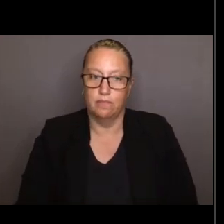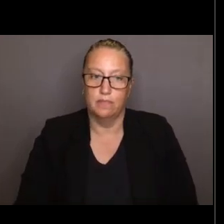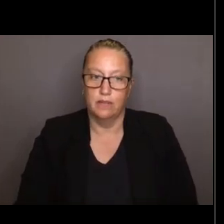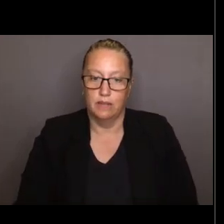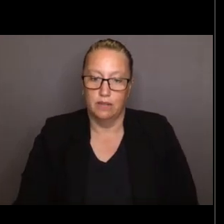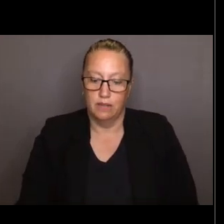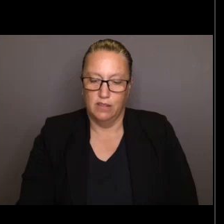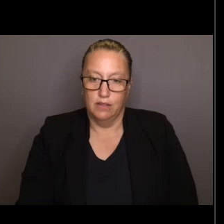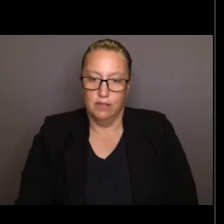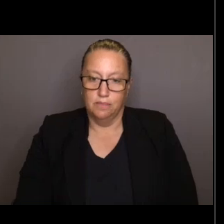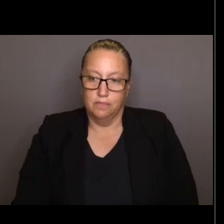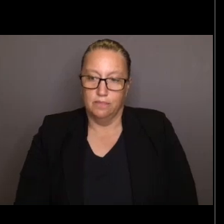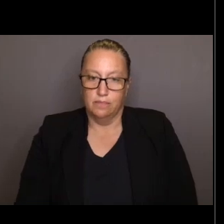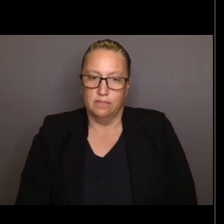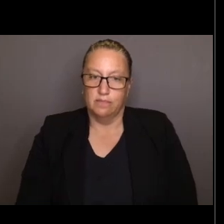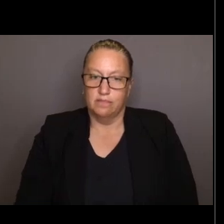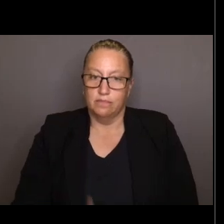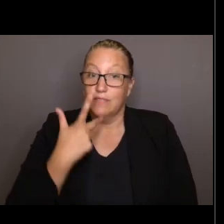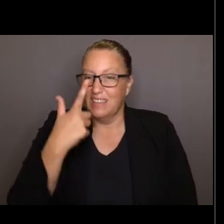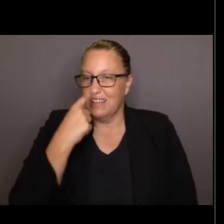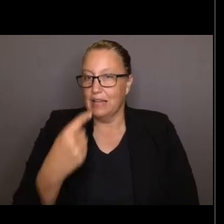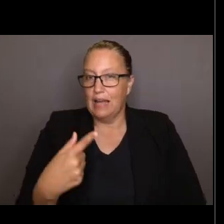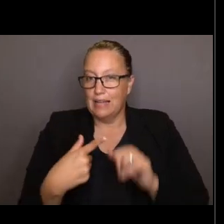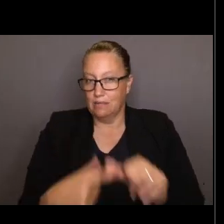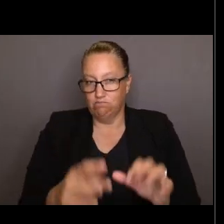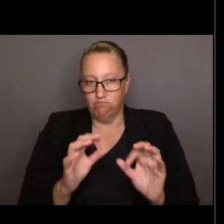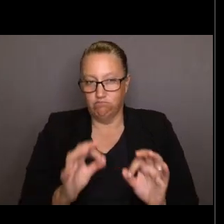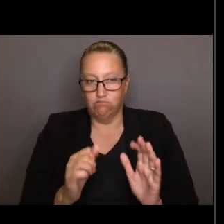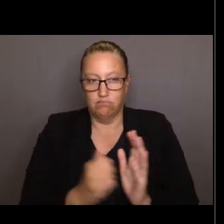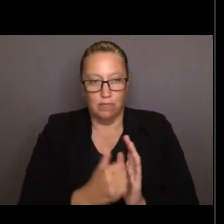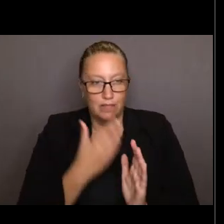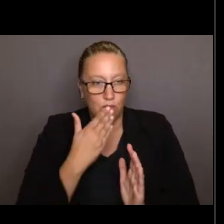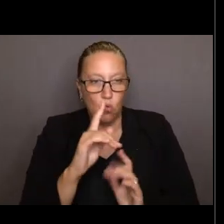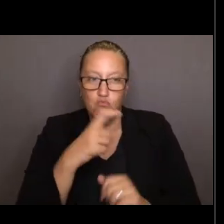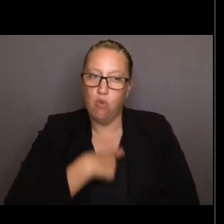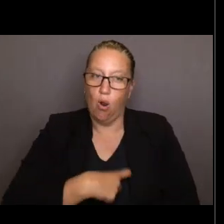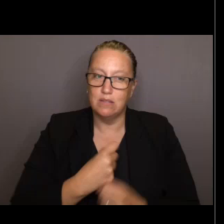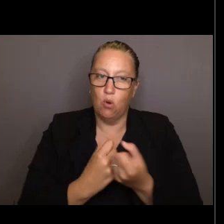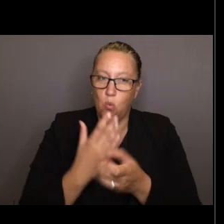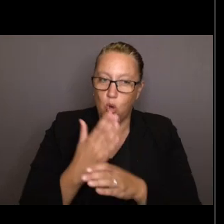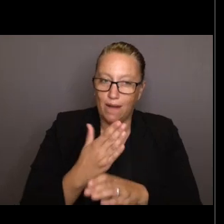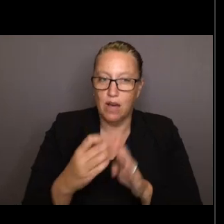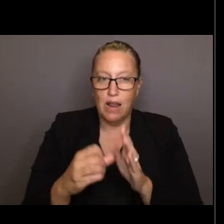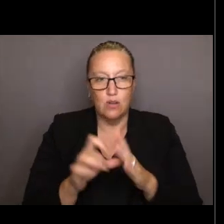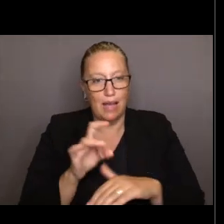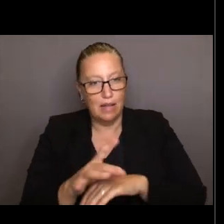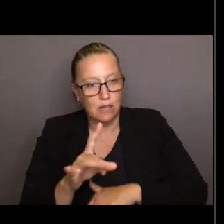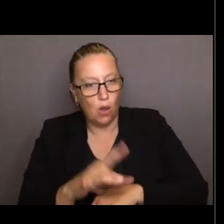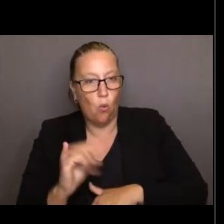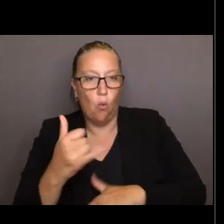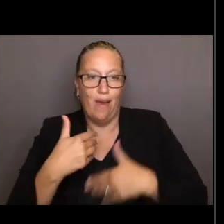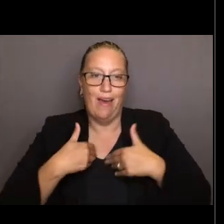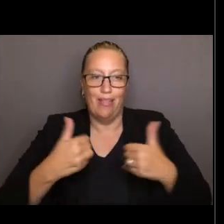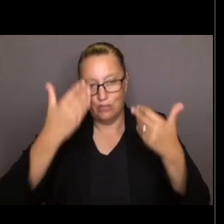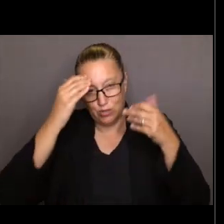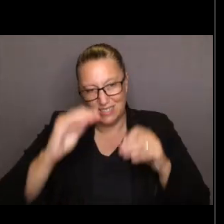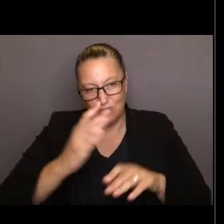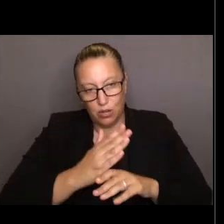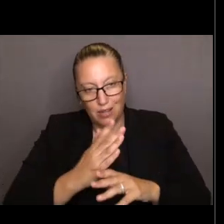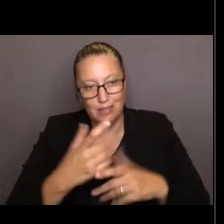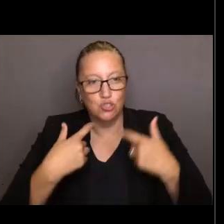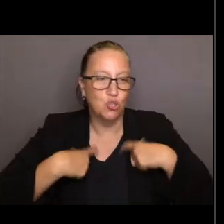So if you can answer this one as well, the options are support worker, financial counsellor and or health education worker, social